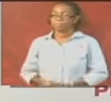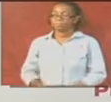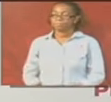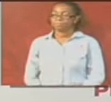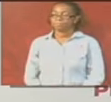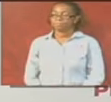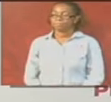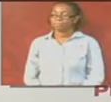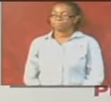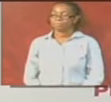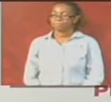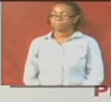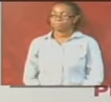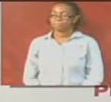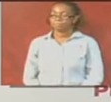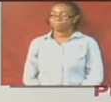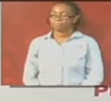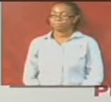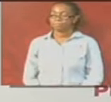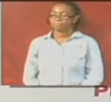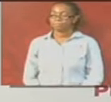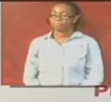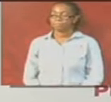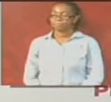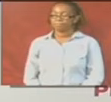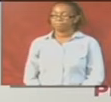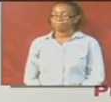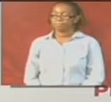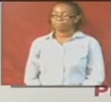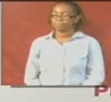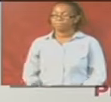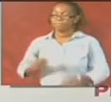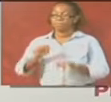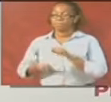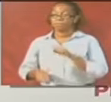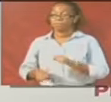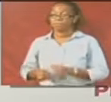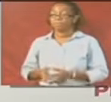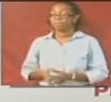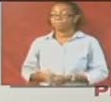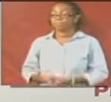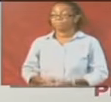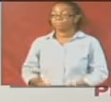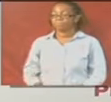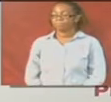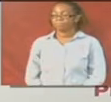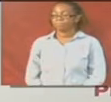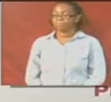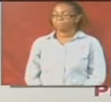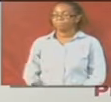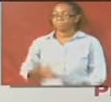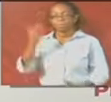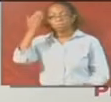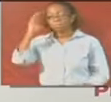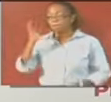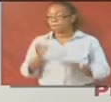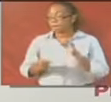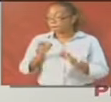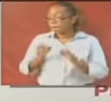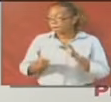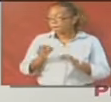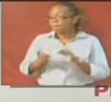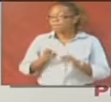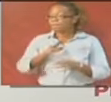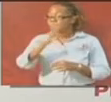2 prior. So while we cannot yet say that this is an established set